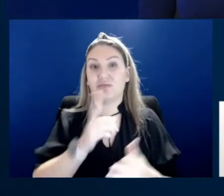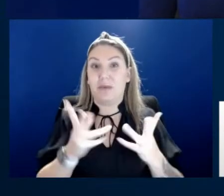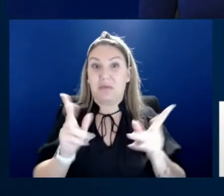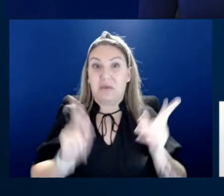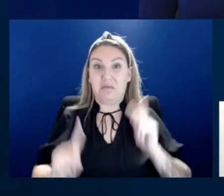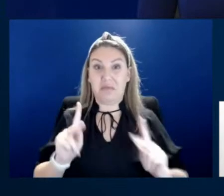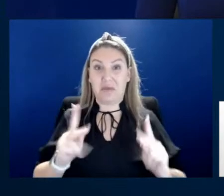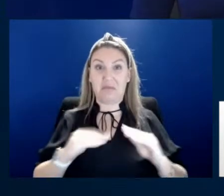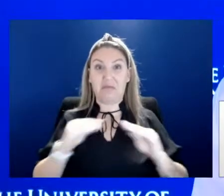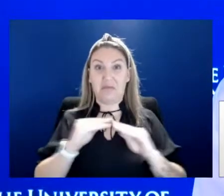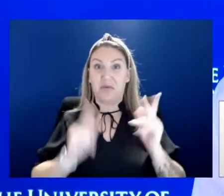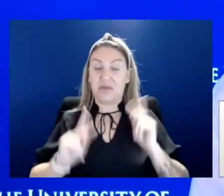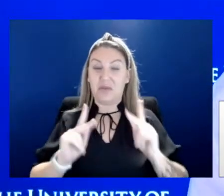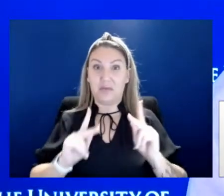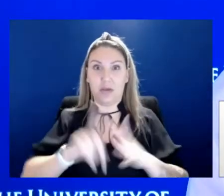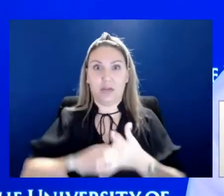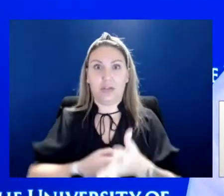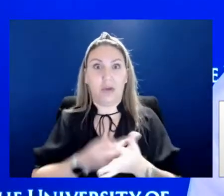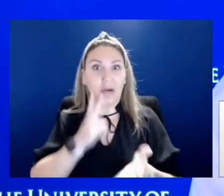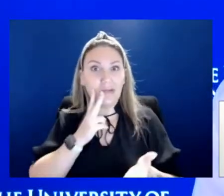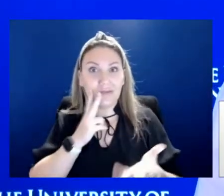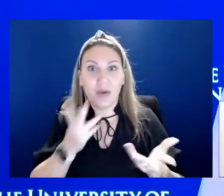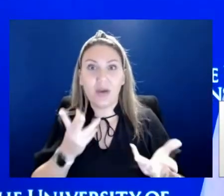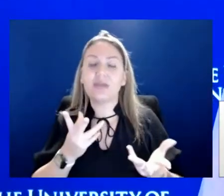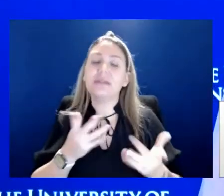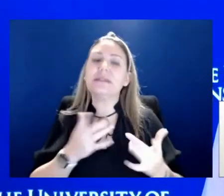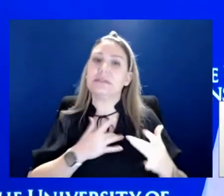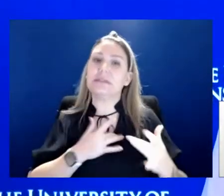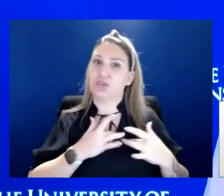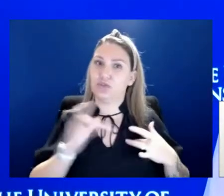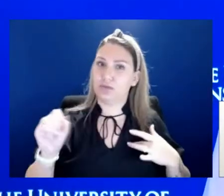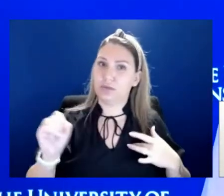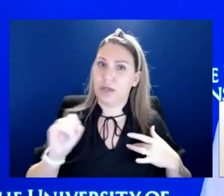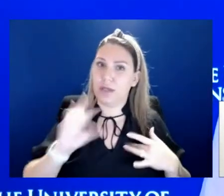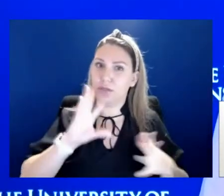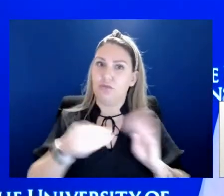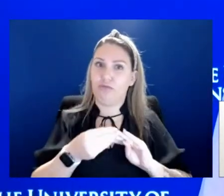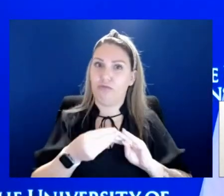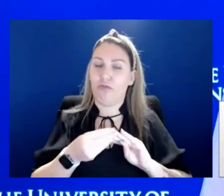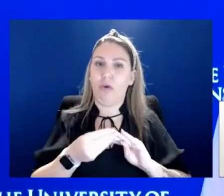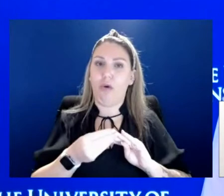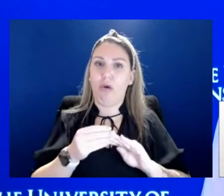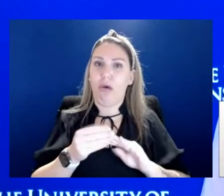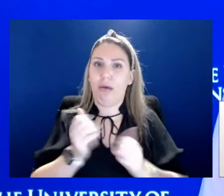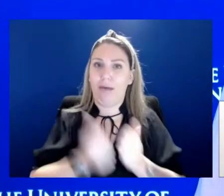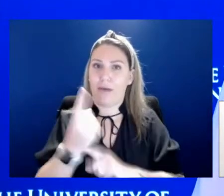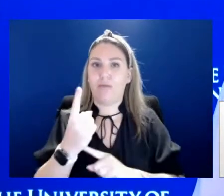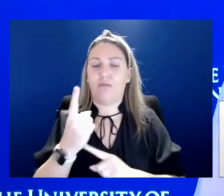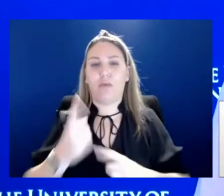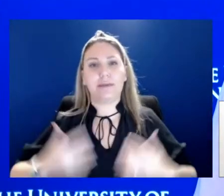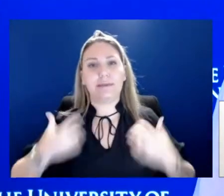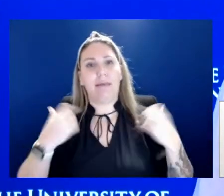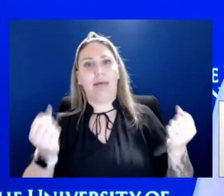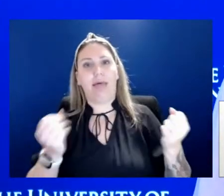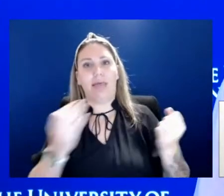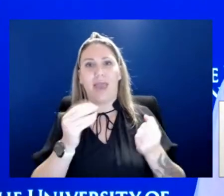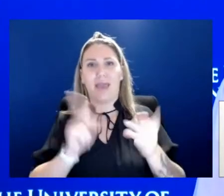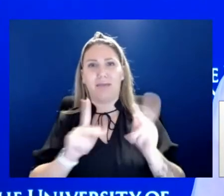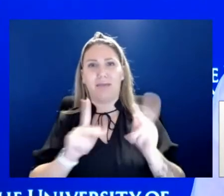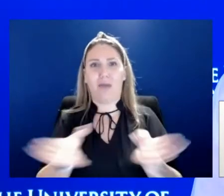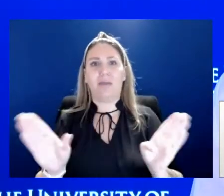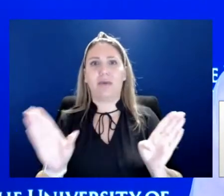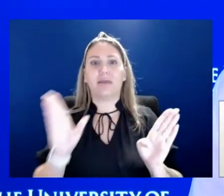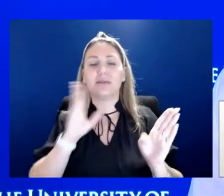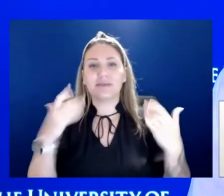people that started smoking as well. Certainly it's concerning for overall individual health, but also community and population health, when we've just had several episodes